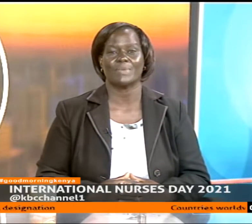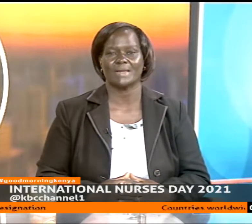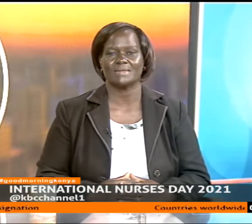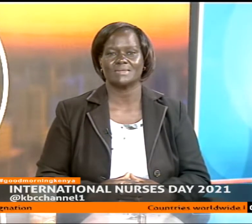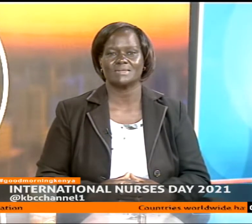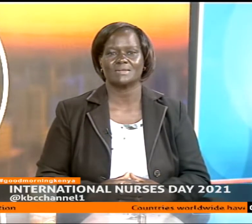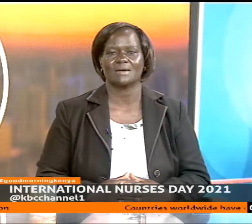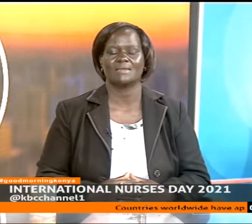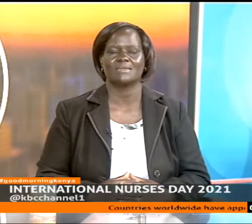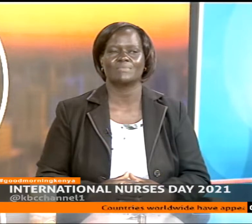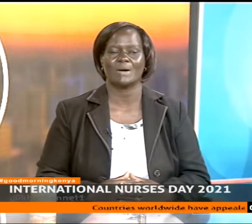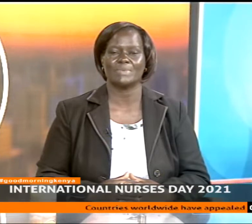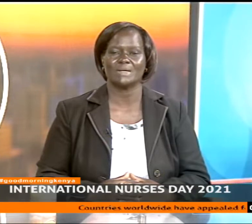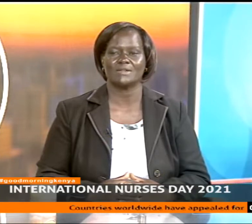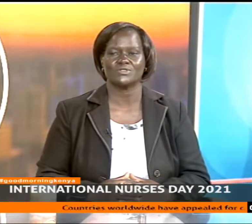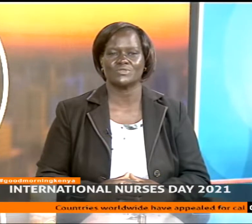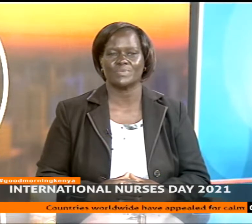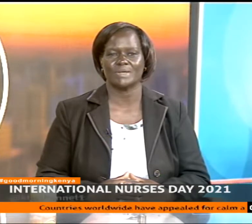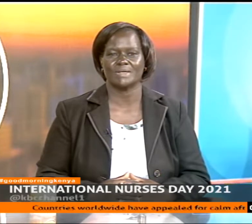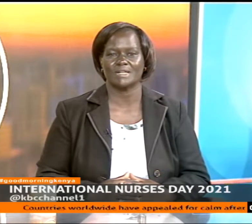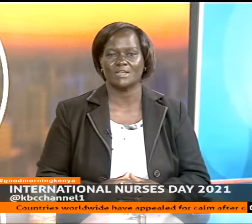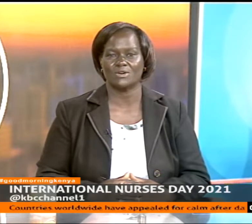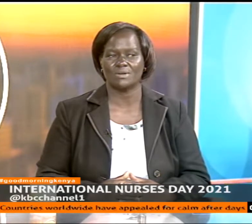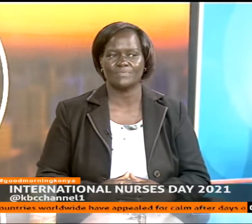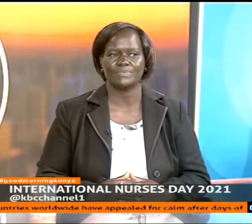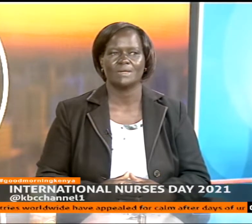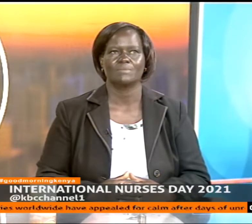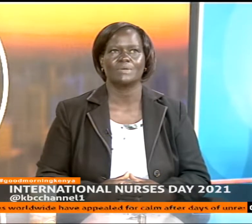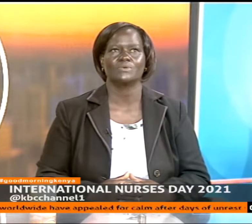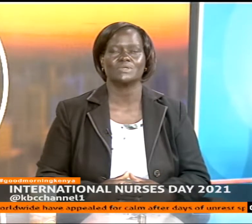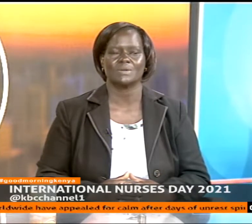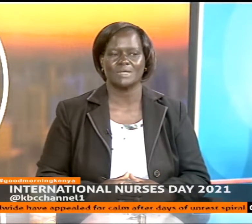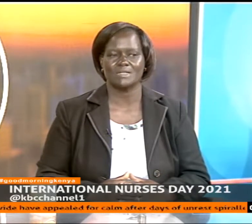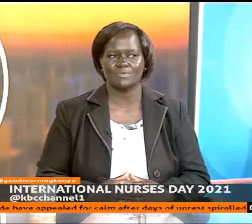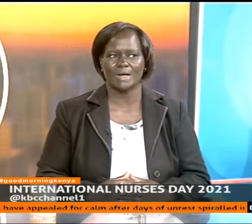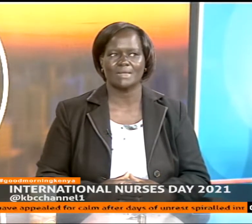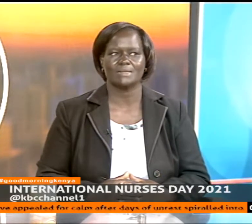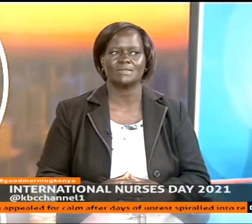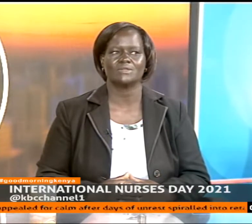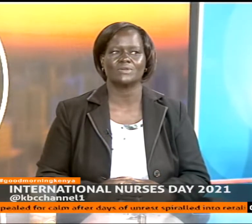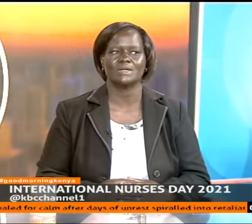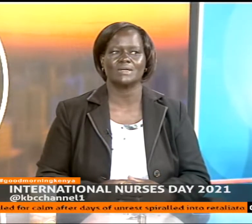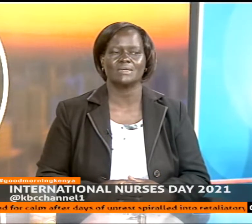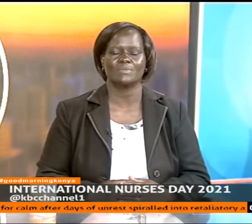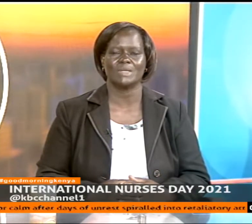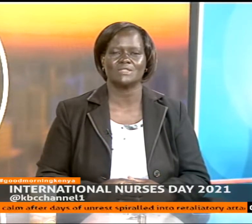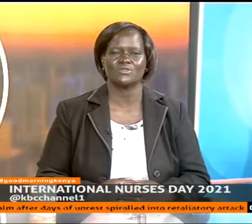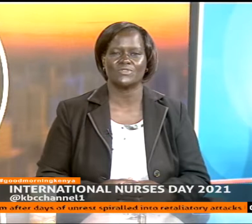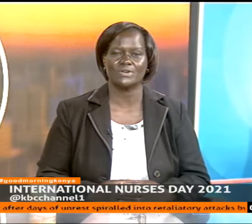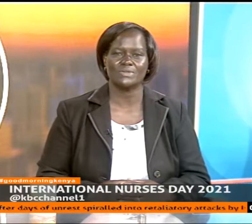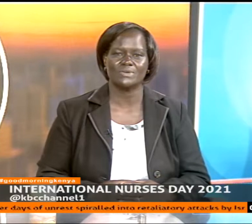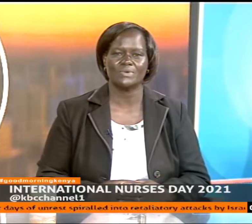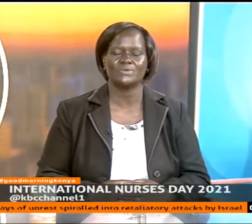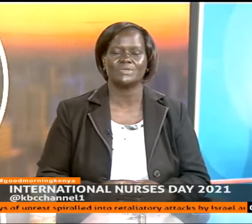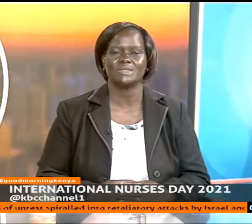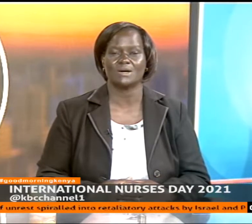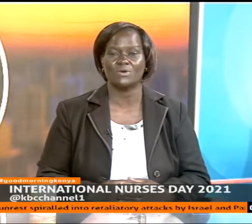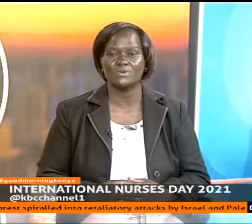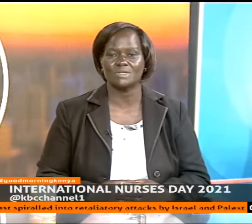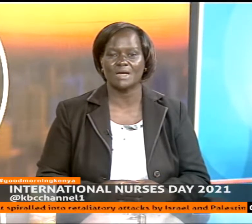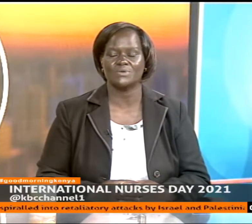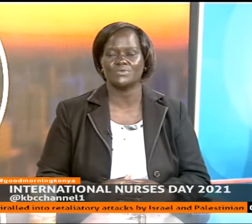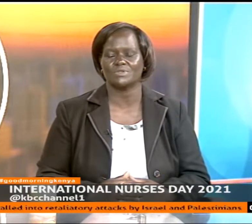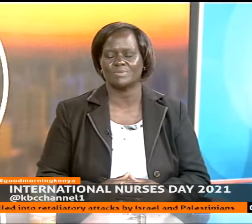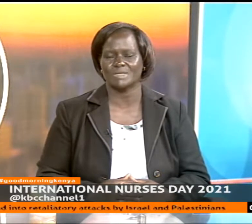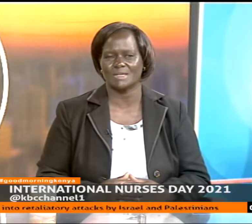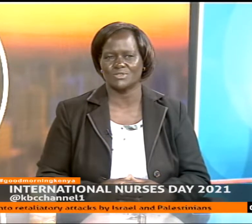But also the parents and the public has also played a key role. Yeah. Because sometimes back, it's only in the Ministry of Health where you did